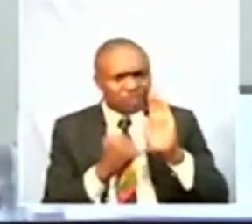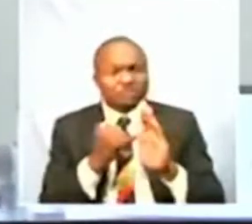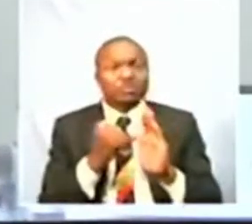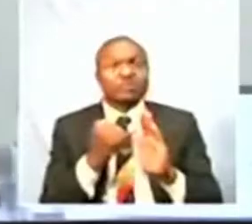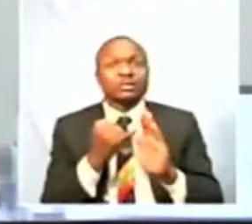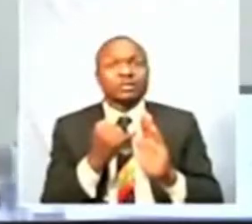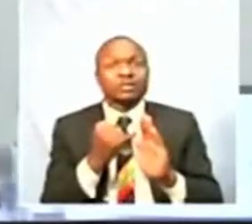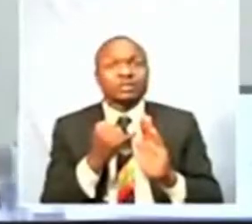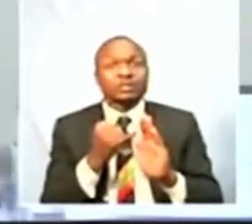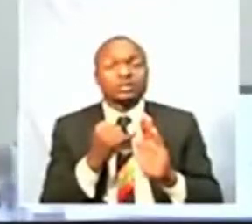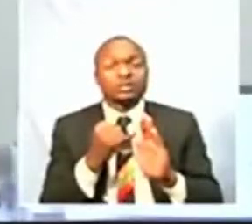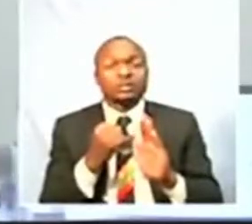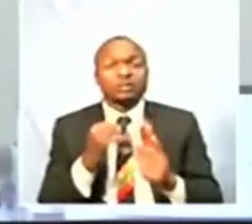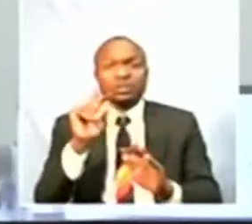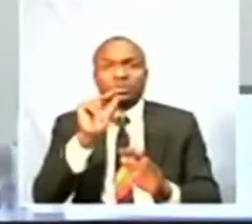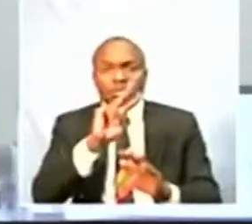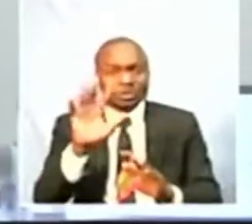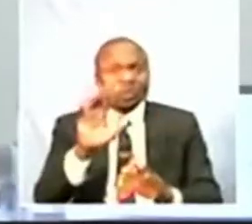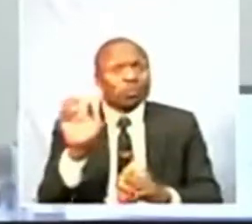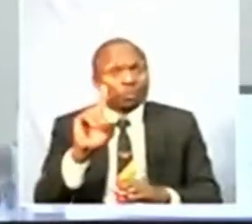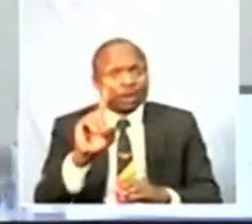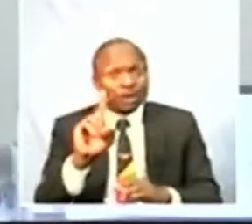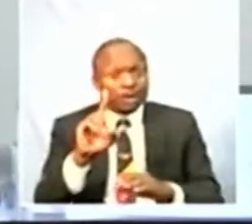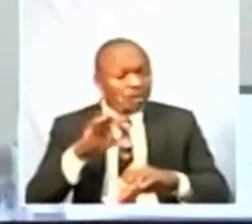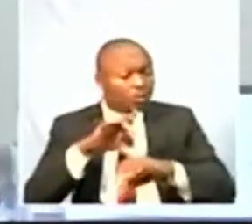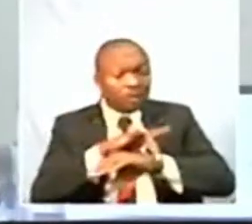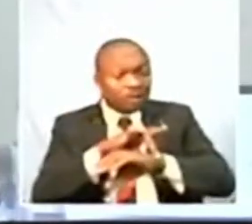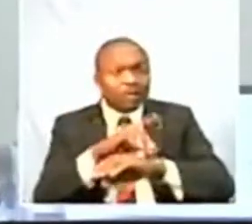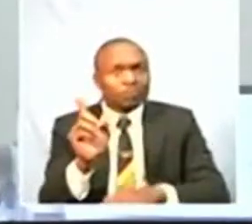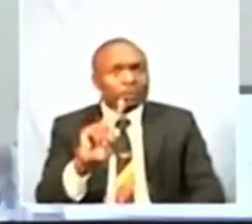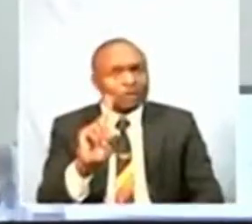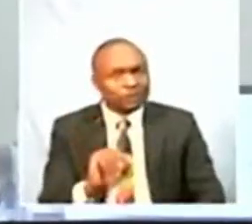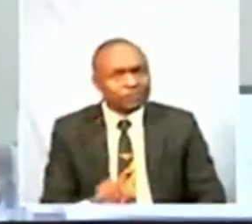2025. Where on earth?